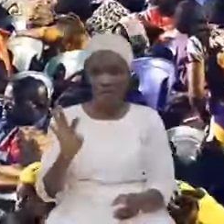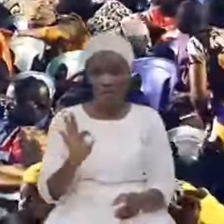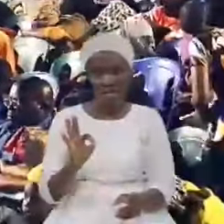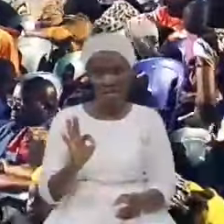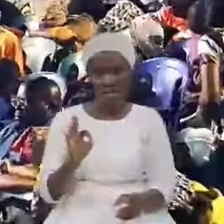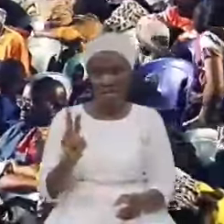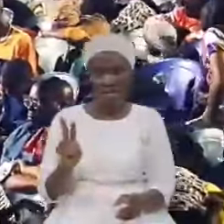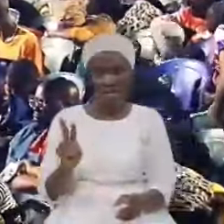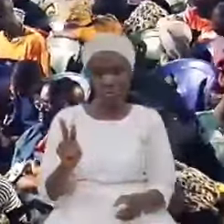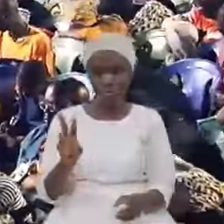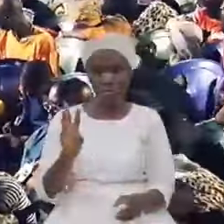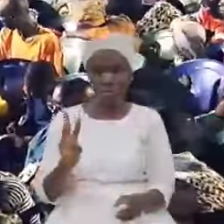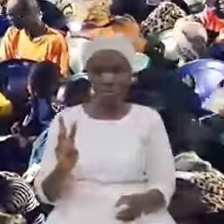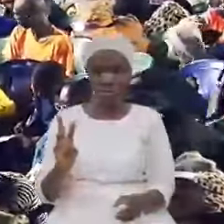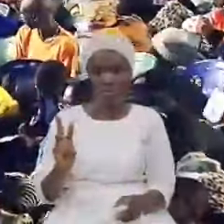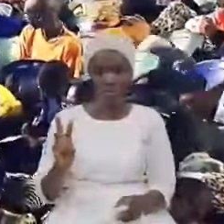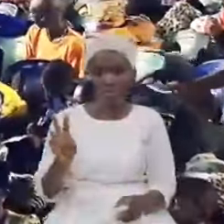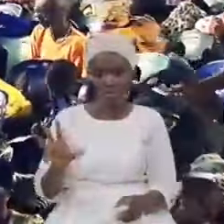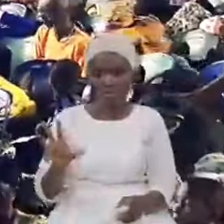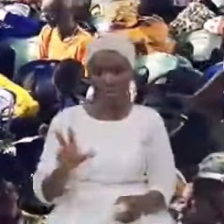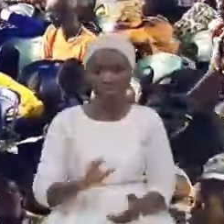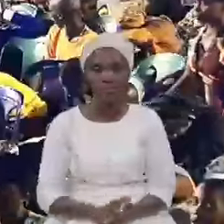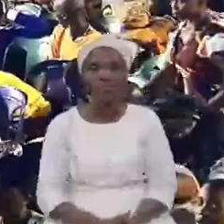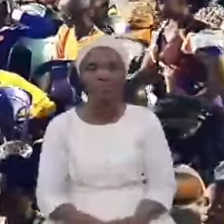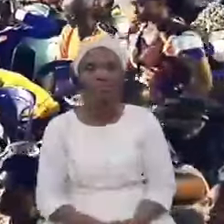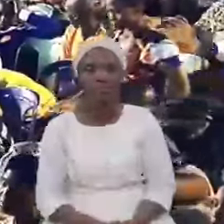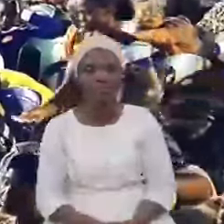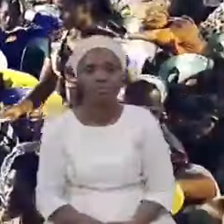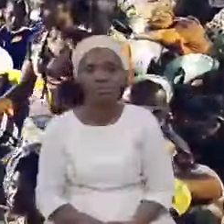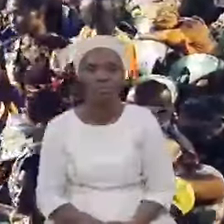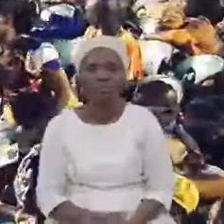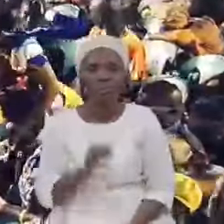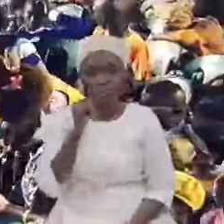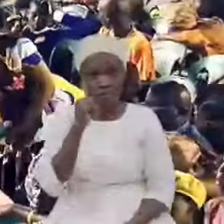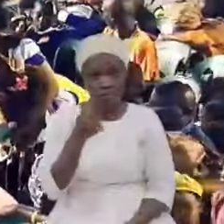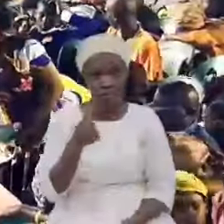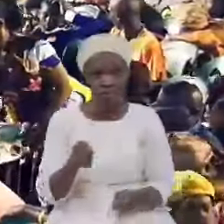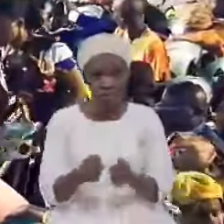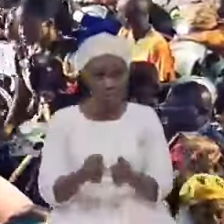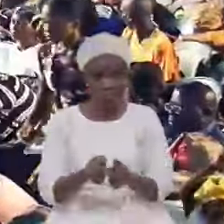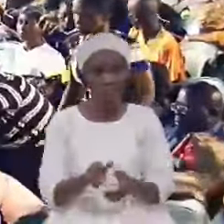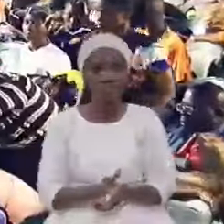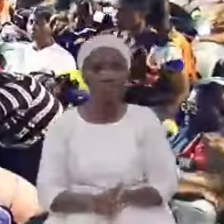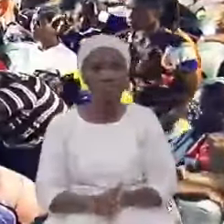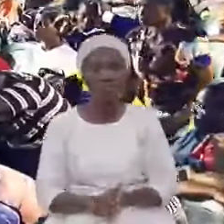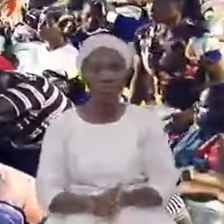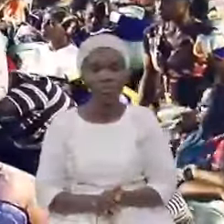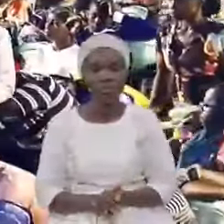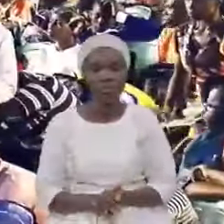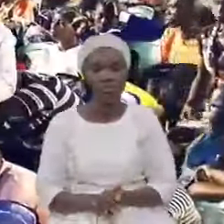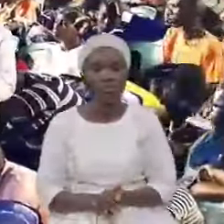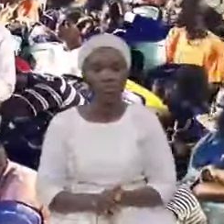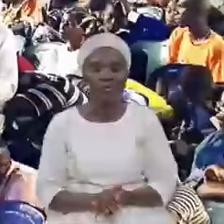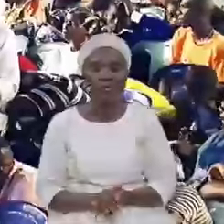+234 915 444 9263. And tomorrow also, there will be a special meeting called Lunch Hour